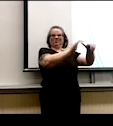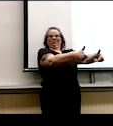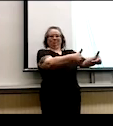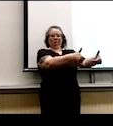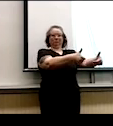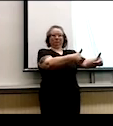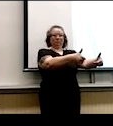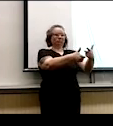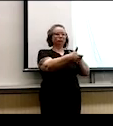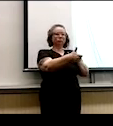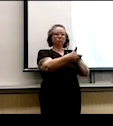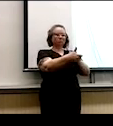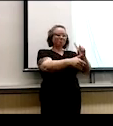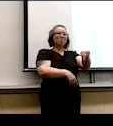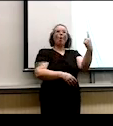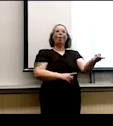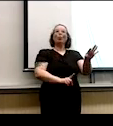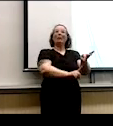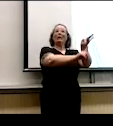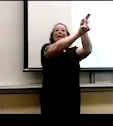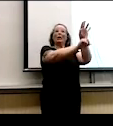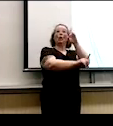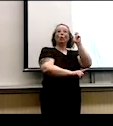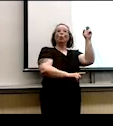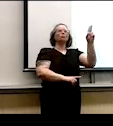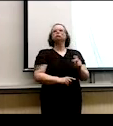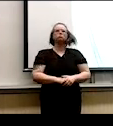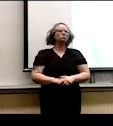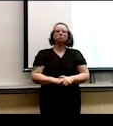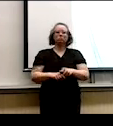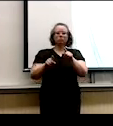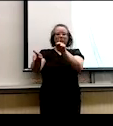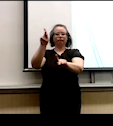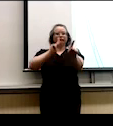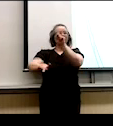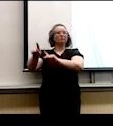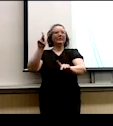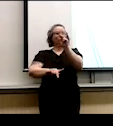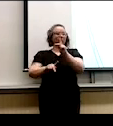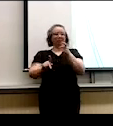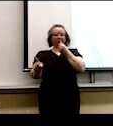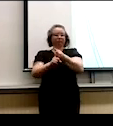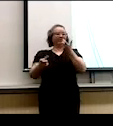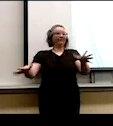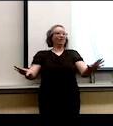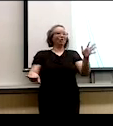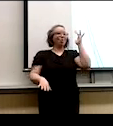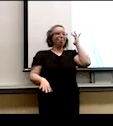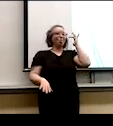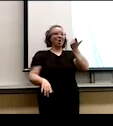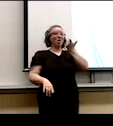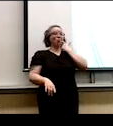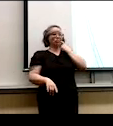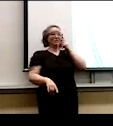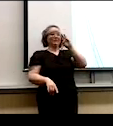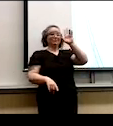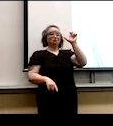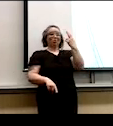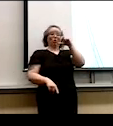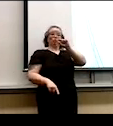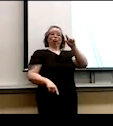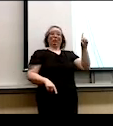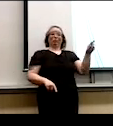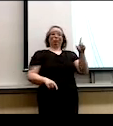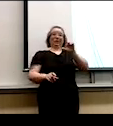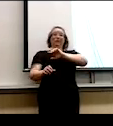whatever daughters. Mom is pacing, she's agitated, she's refusing to eat, she's hit me. Oh my gosh. The